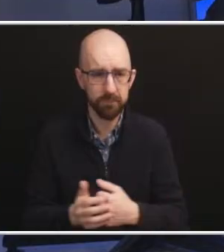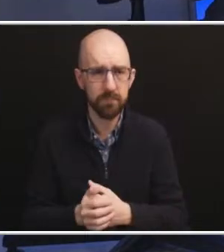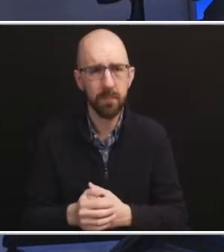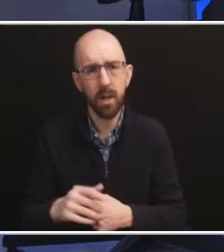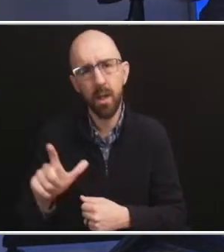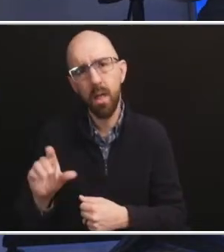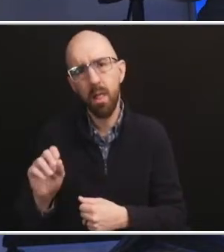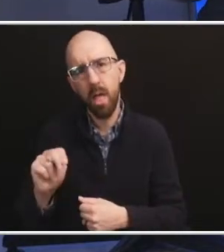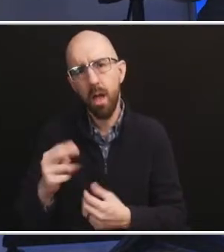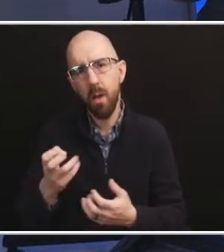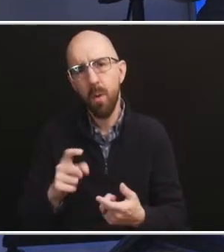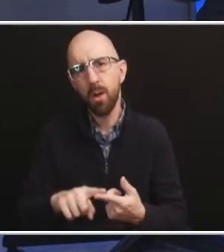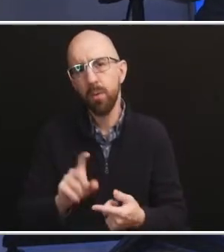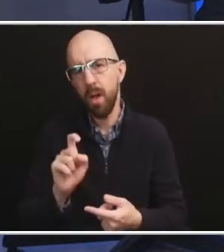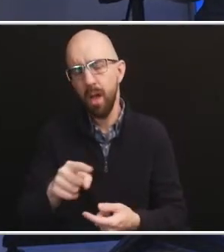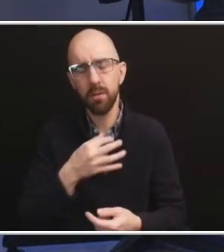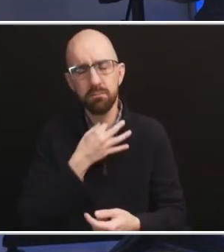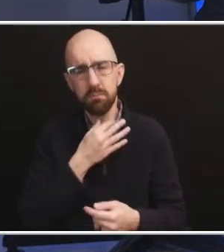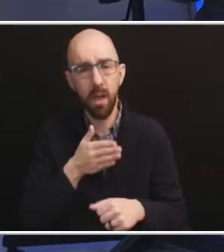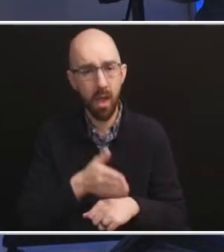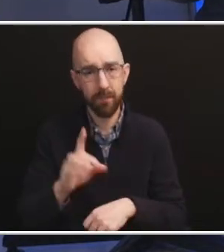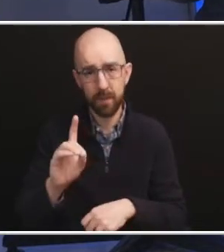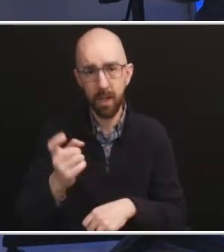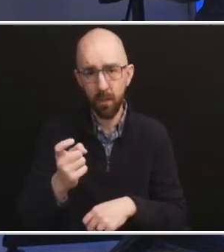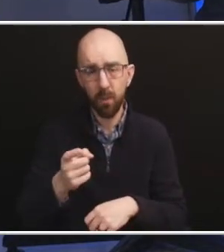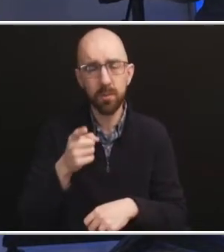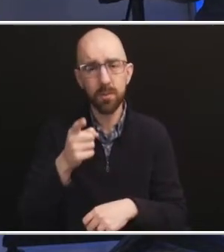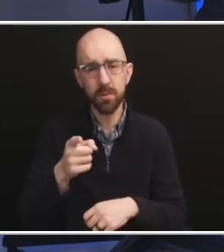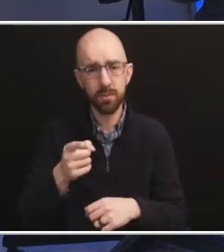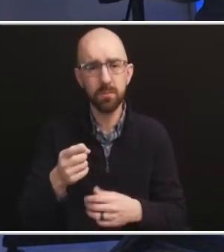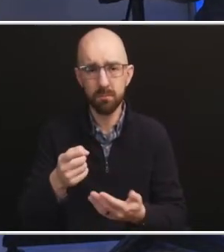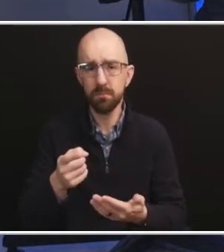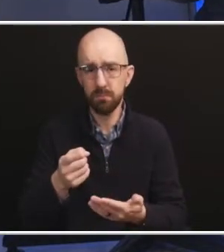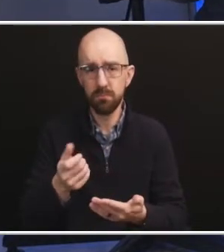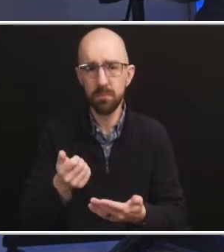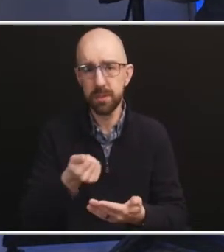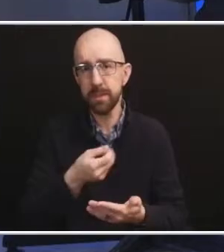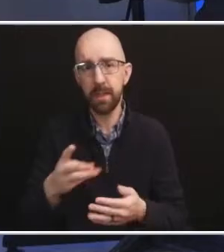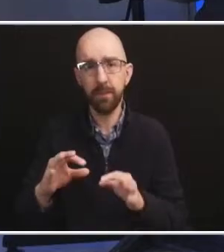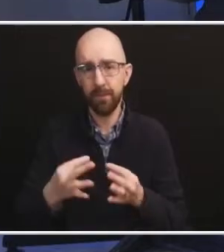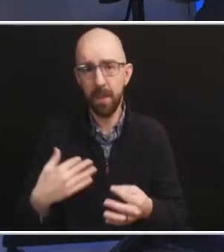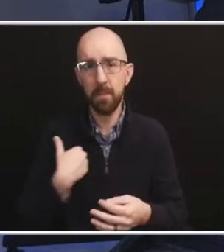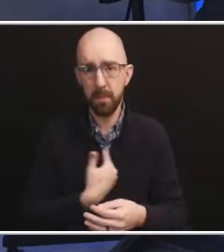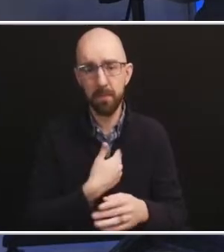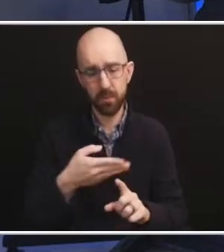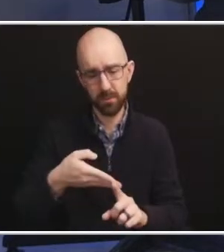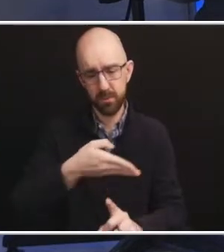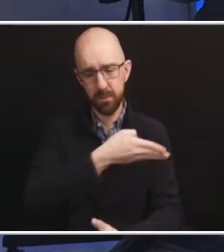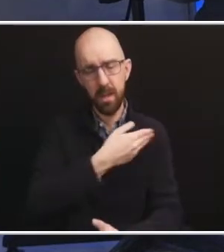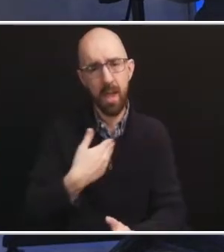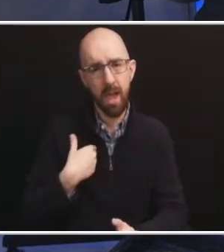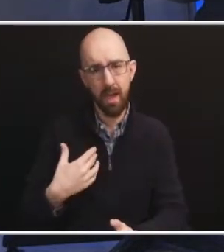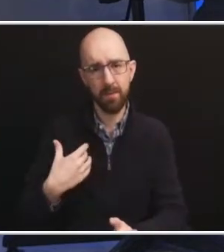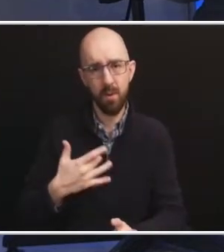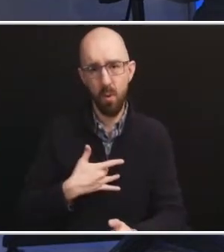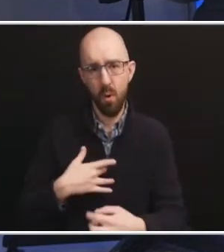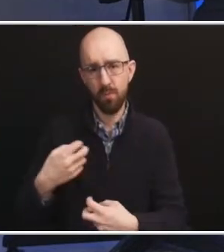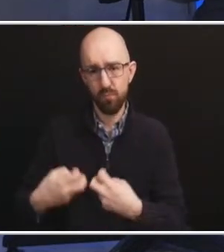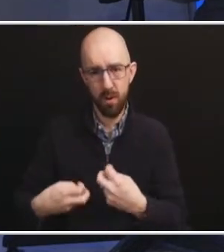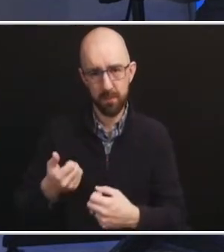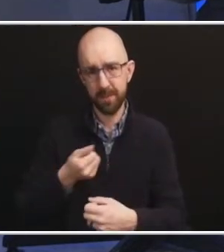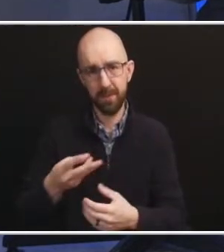after your diagnosis, I understand that you learned several of your family members had heart problems. Several of them died from